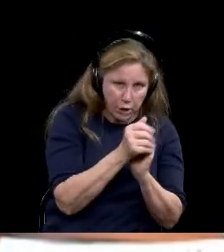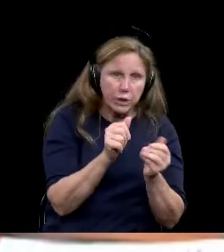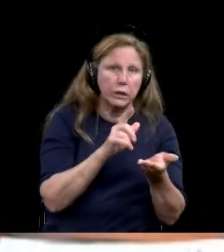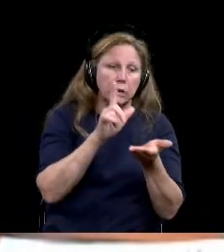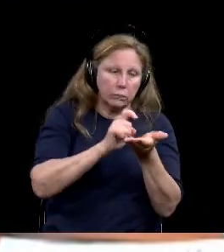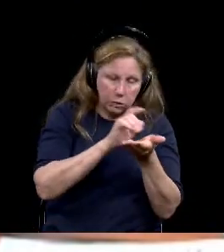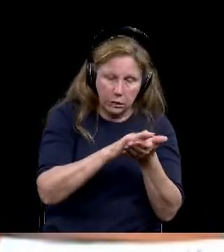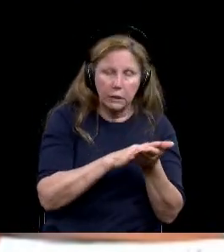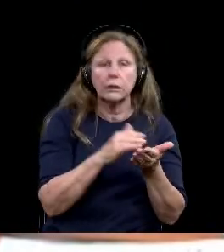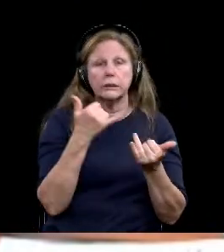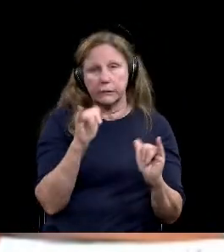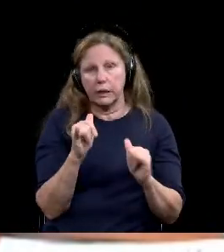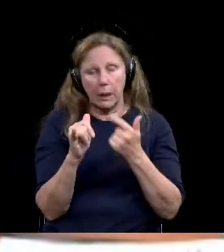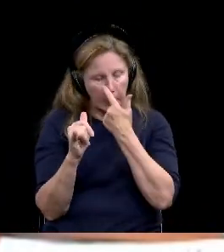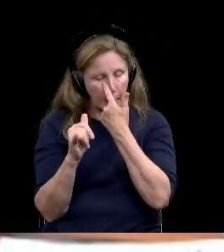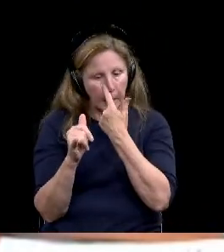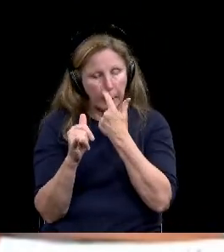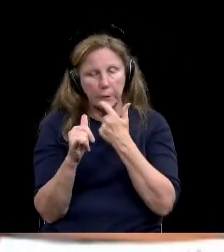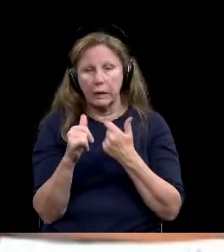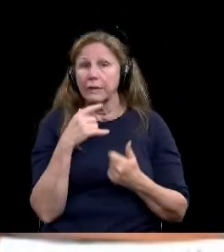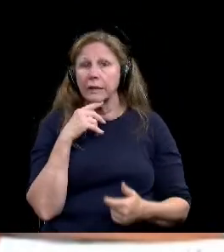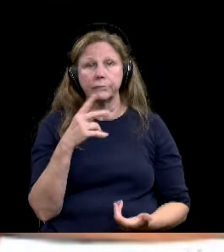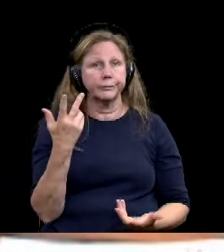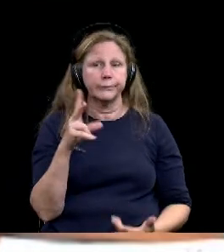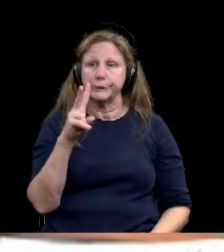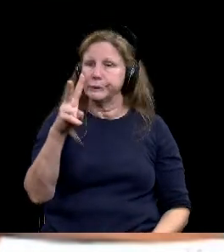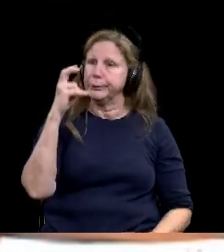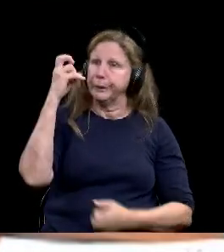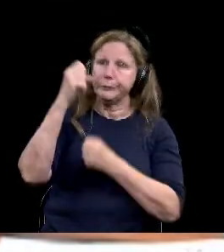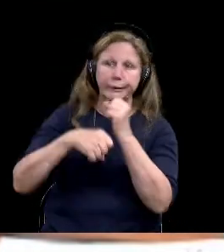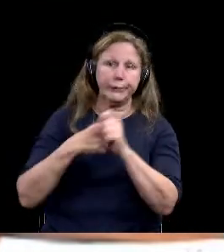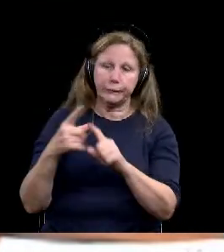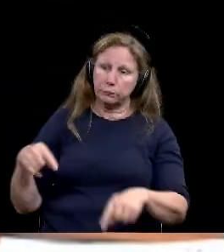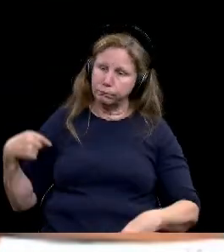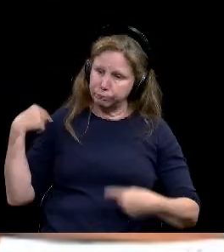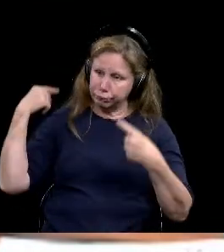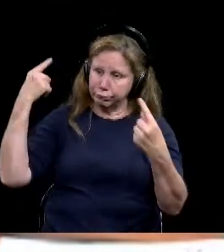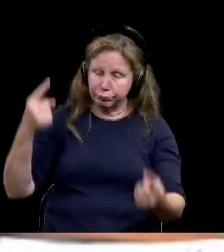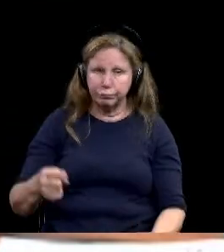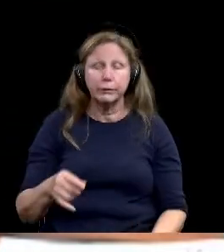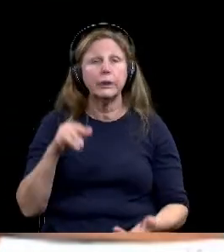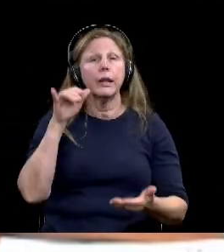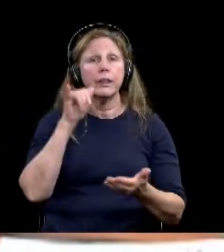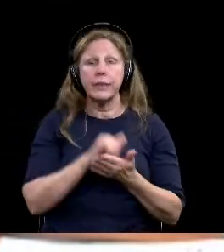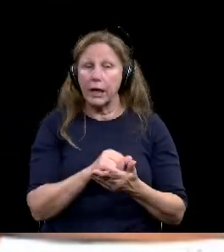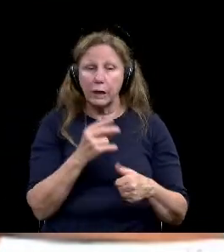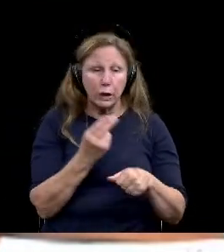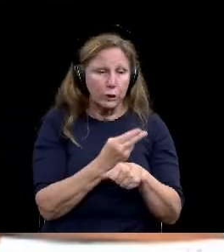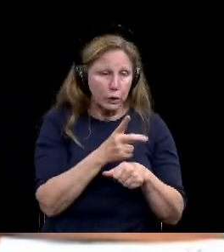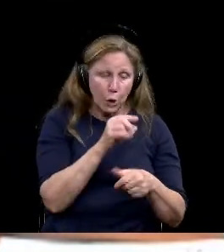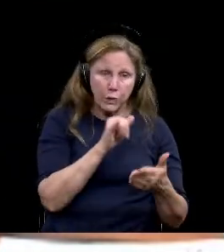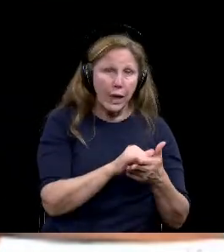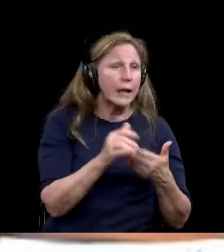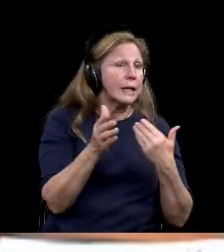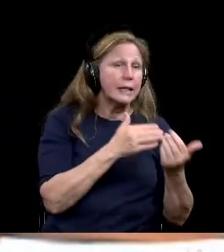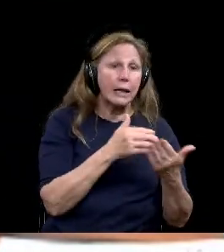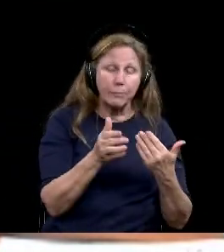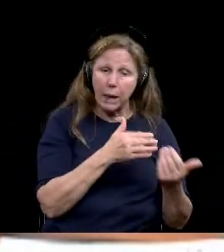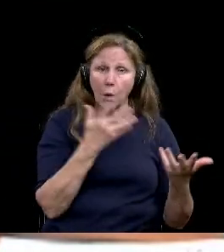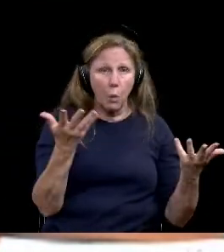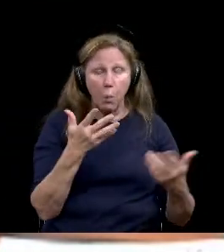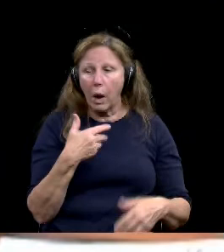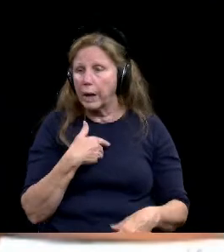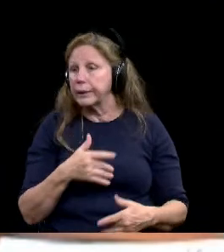it's coronavirus or whether it's C. diff. So we continue encouraging that. And this has led us to an all-time